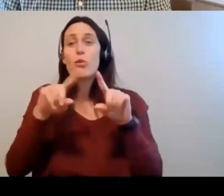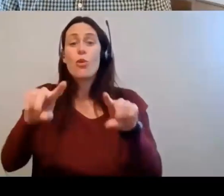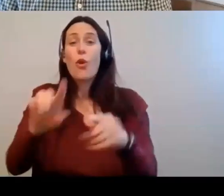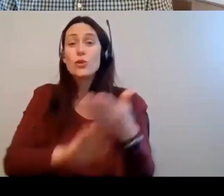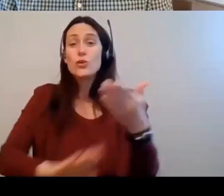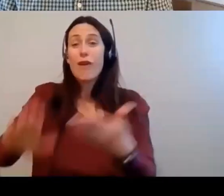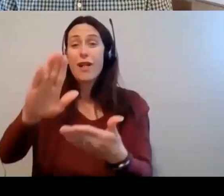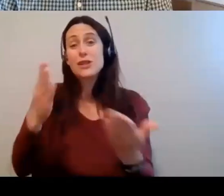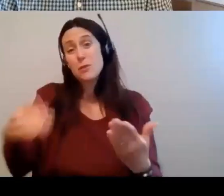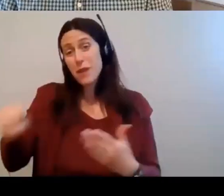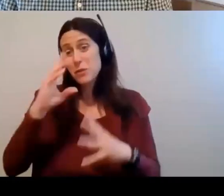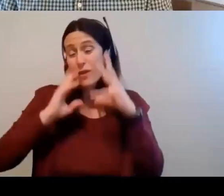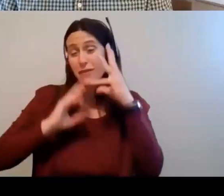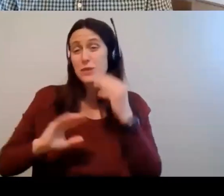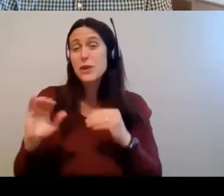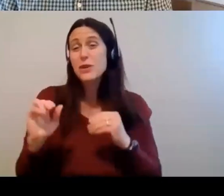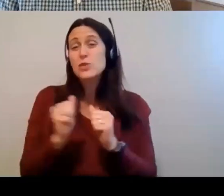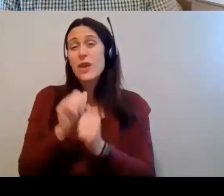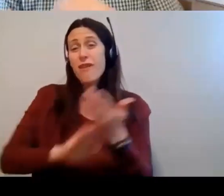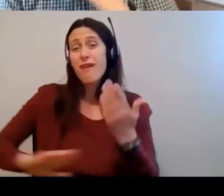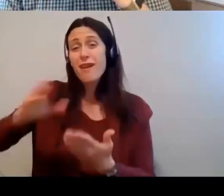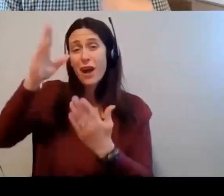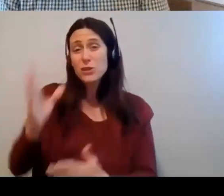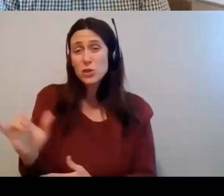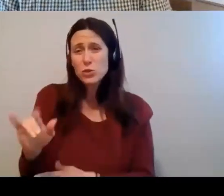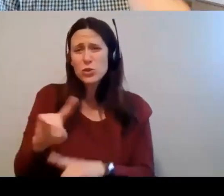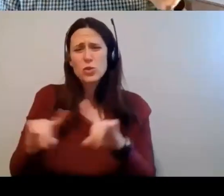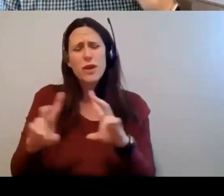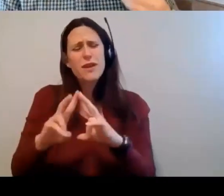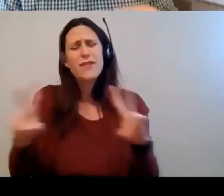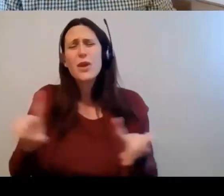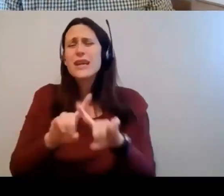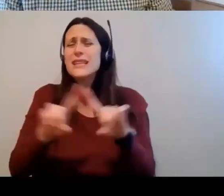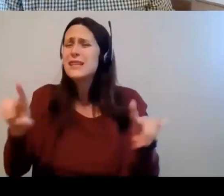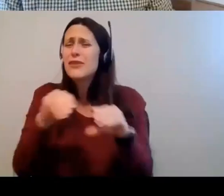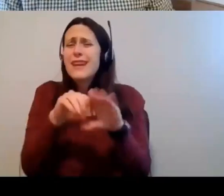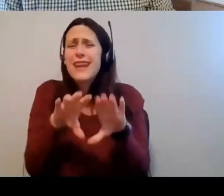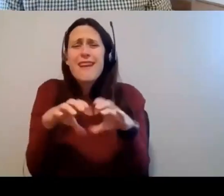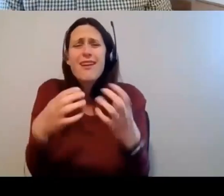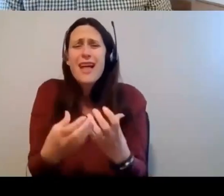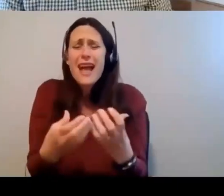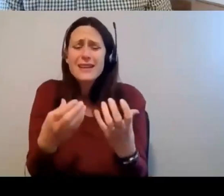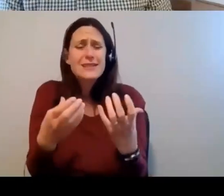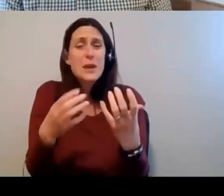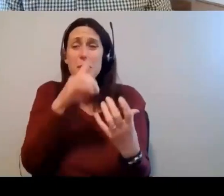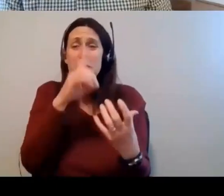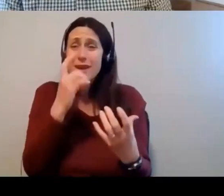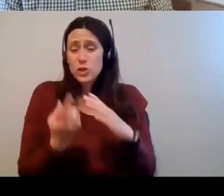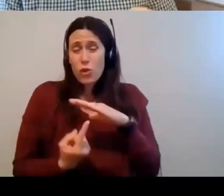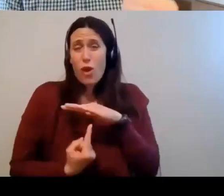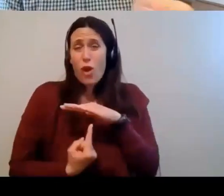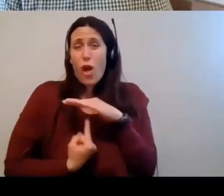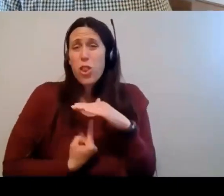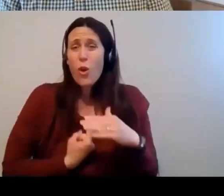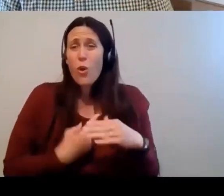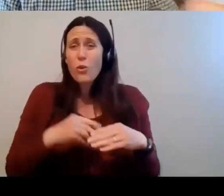folks yourself. It's so different to engage in a class when you're isolated alone in your dorm room.